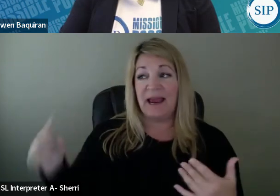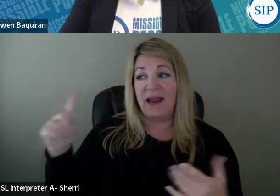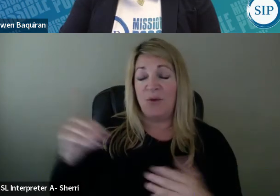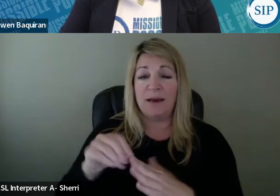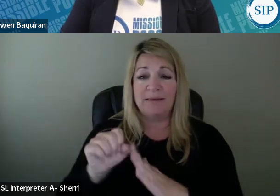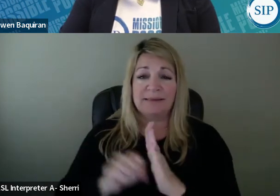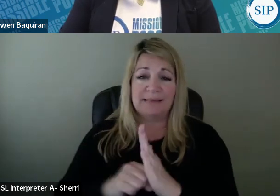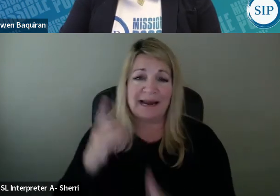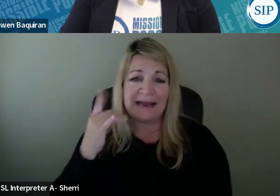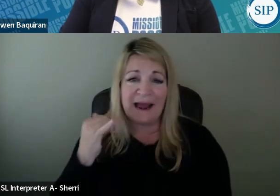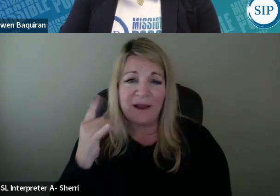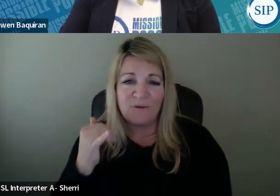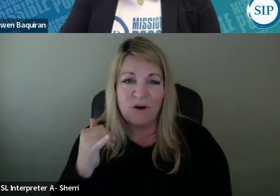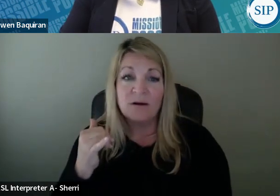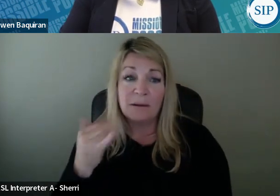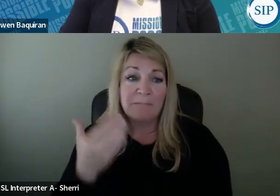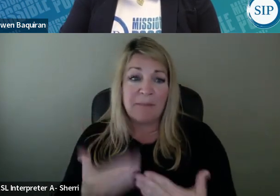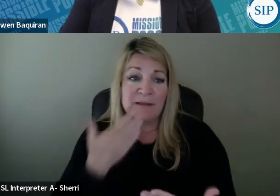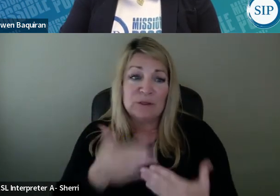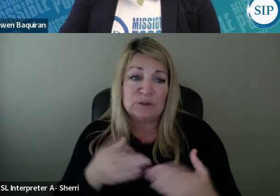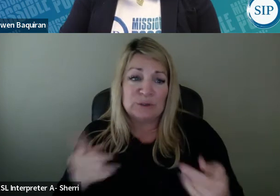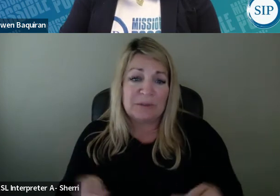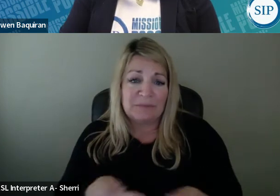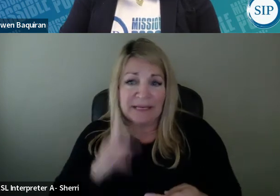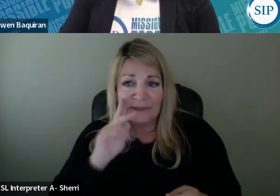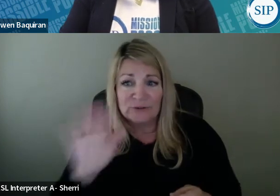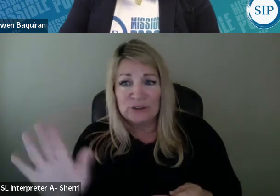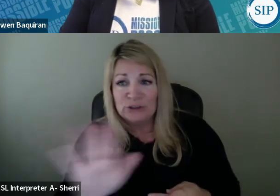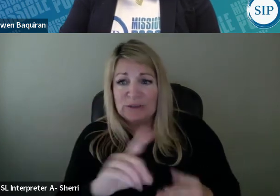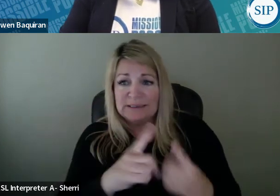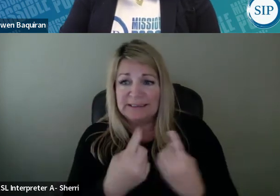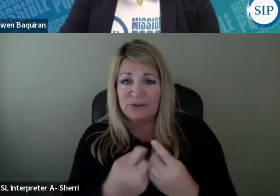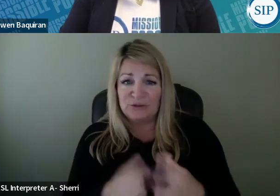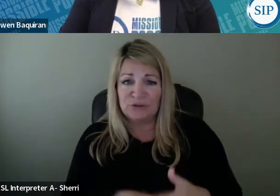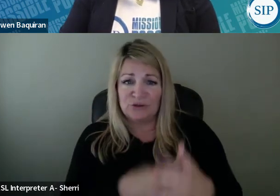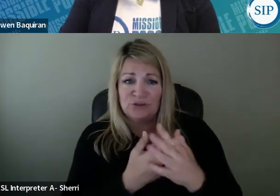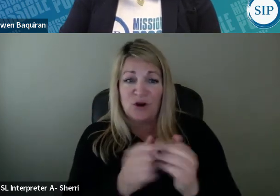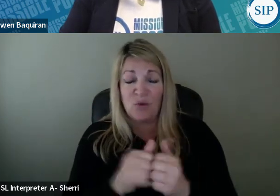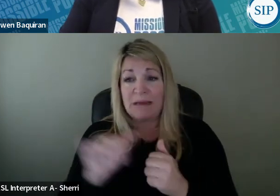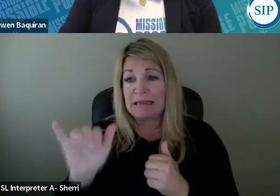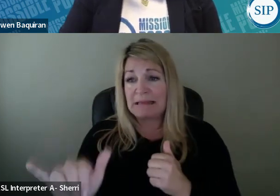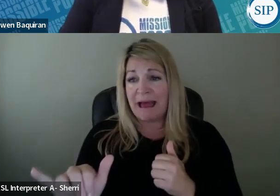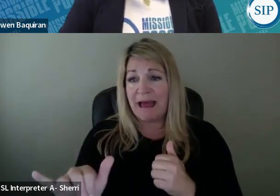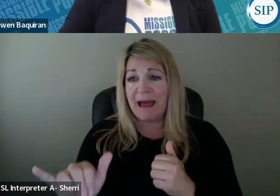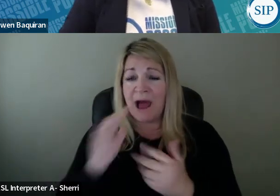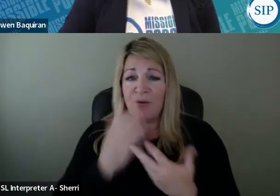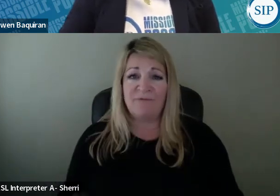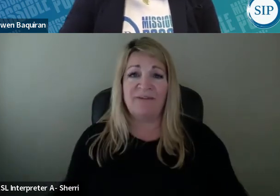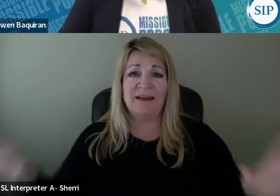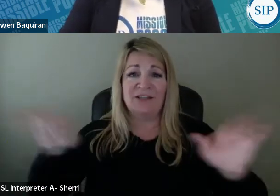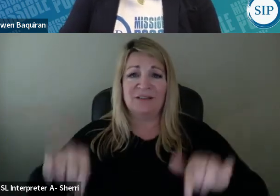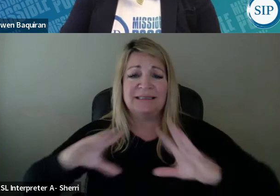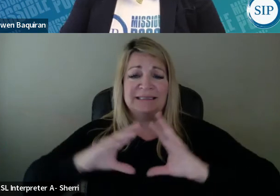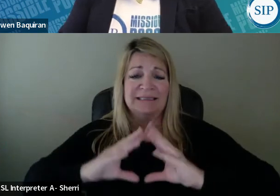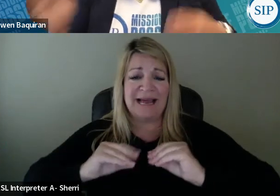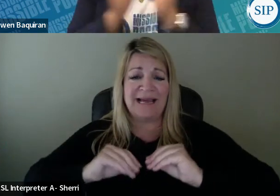where that might be a really good place for your district to start. So with that, I'm going to close this session. Gwen and Mai,